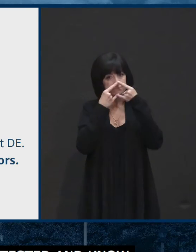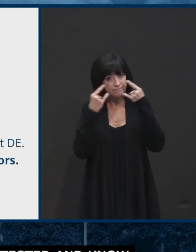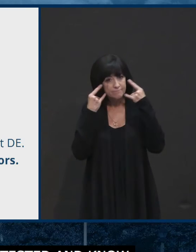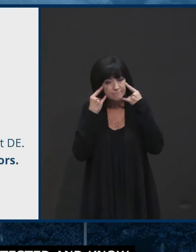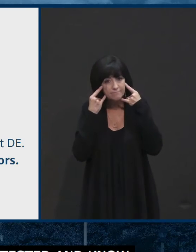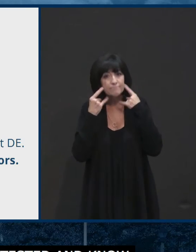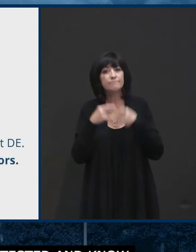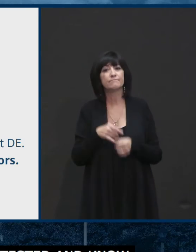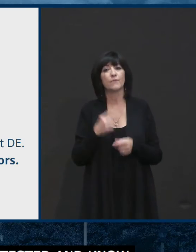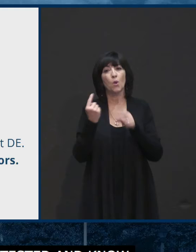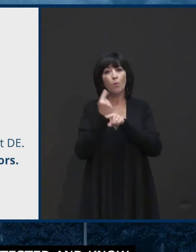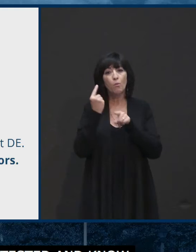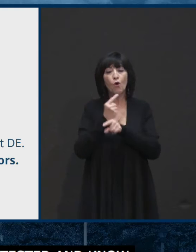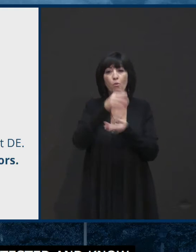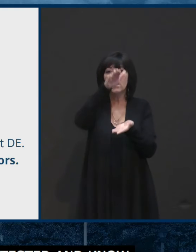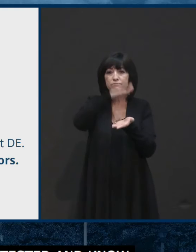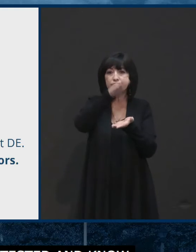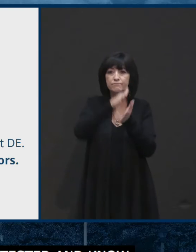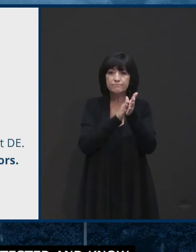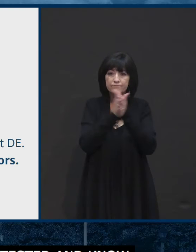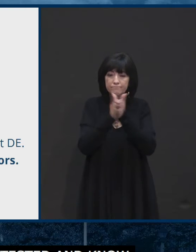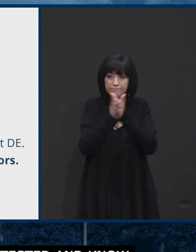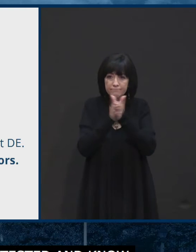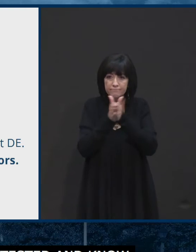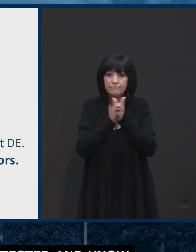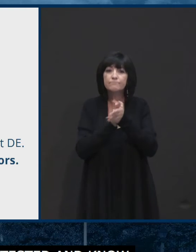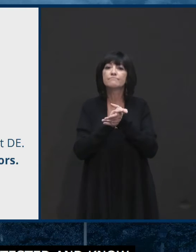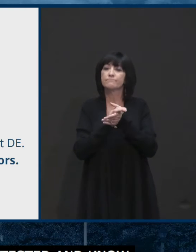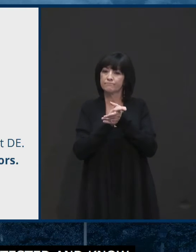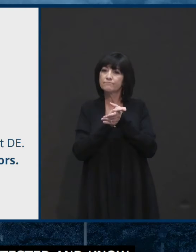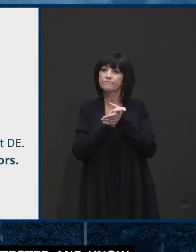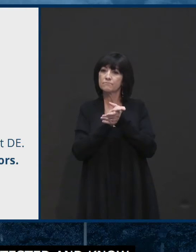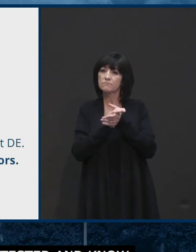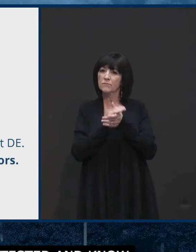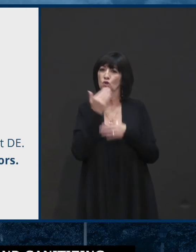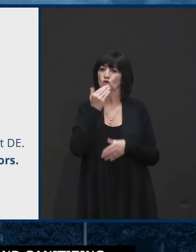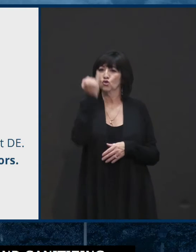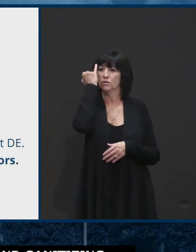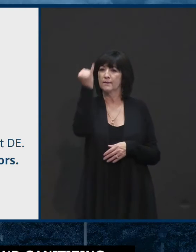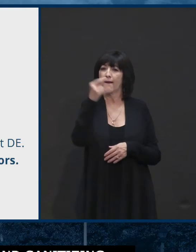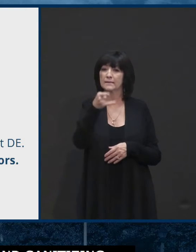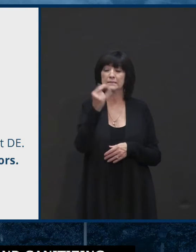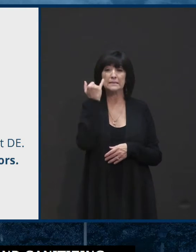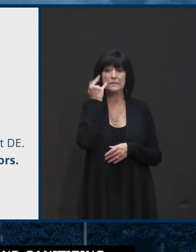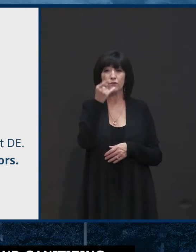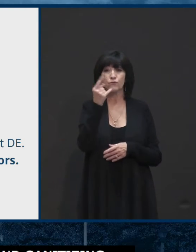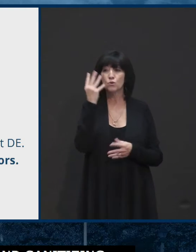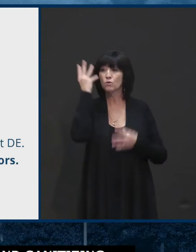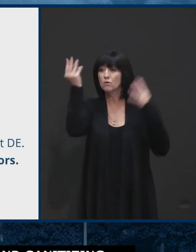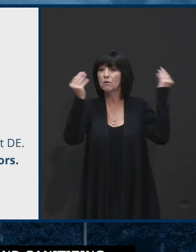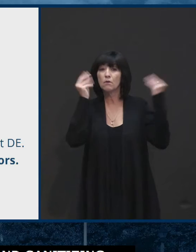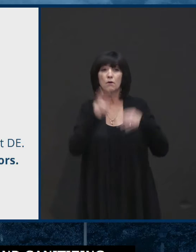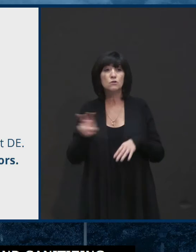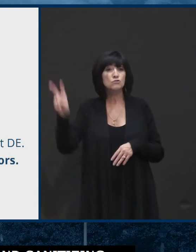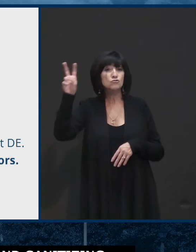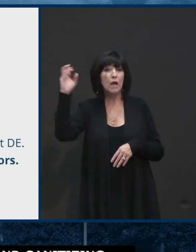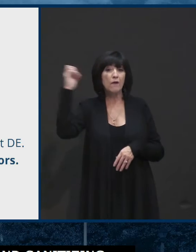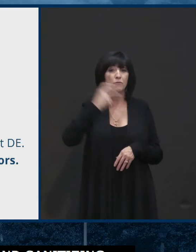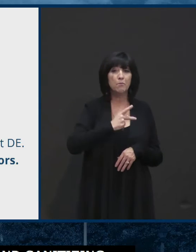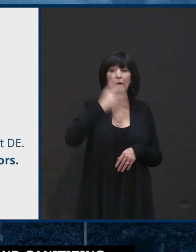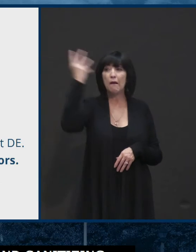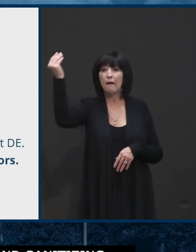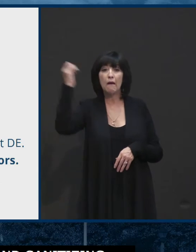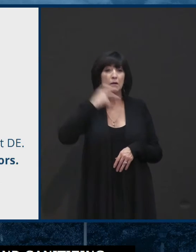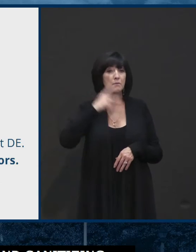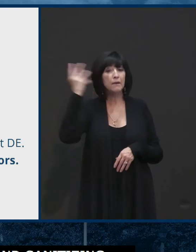sanitizing, and get tested periodically if you're going out of town to visit relatives, if you're having